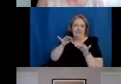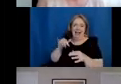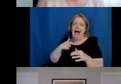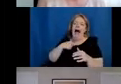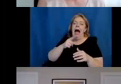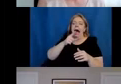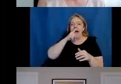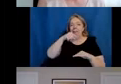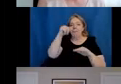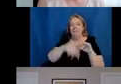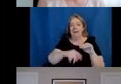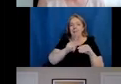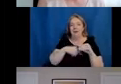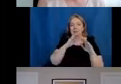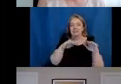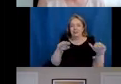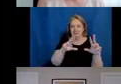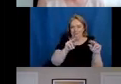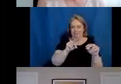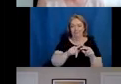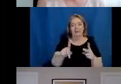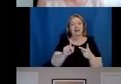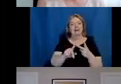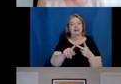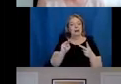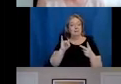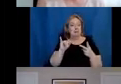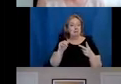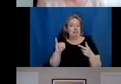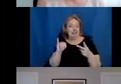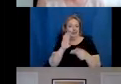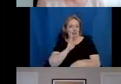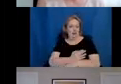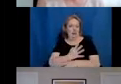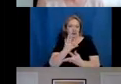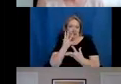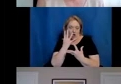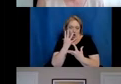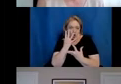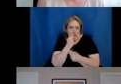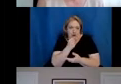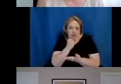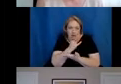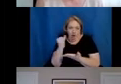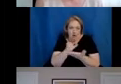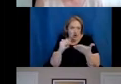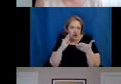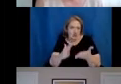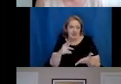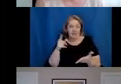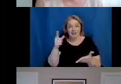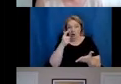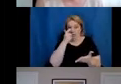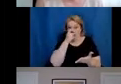into it too much in depth, but Mimi Gross, the daughter, is an incredible artist. And for anyone who's interested, I